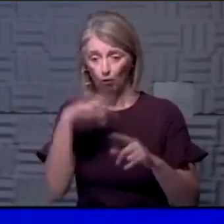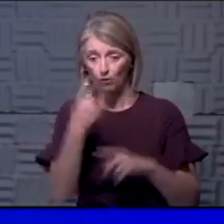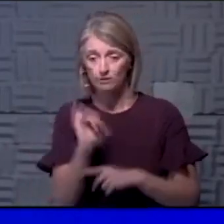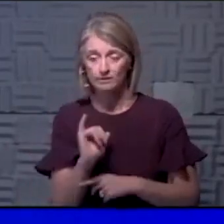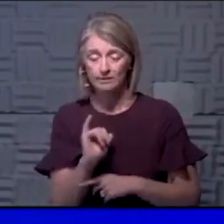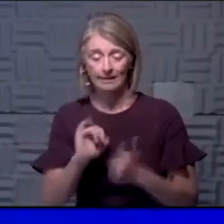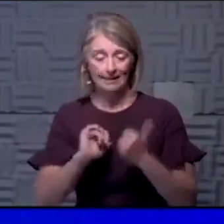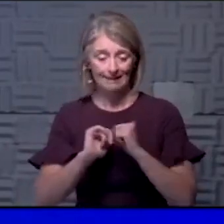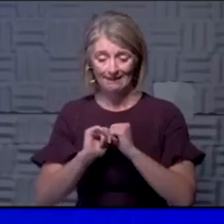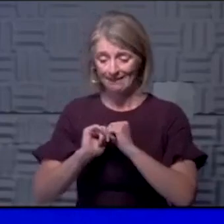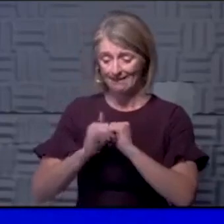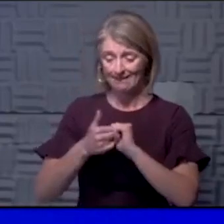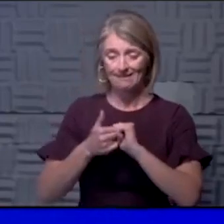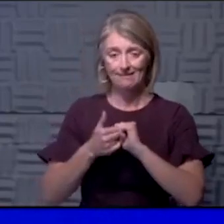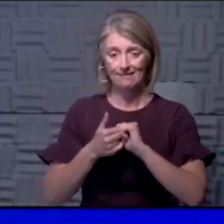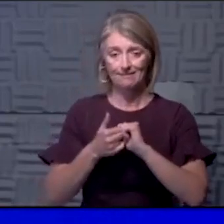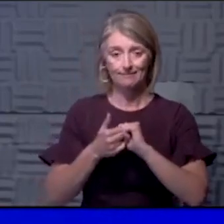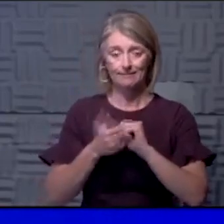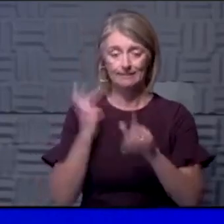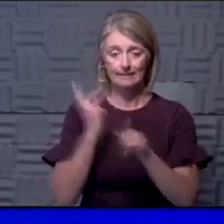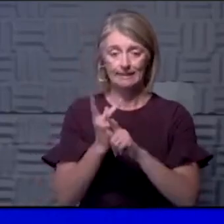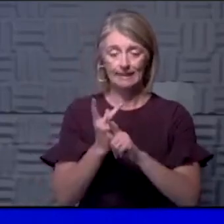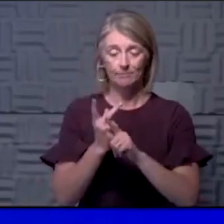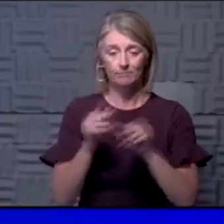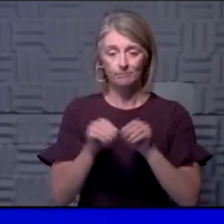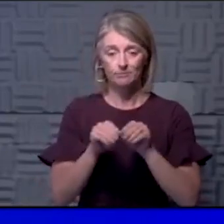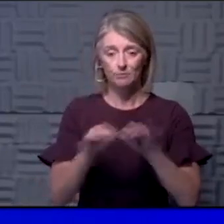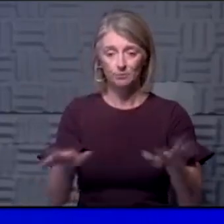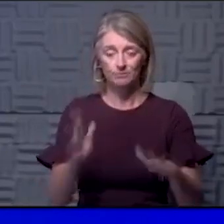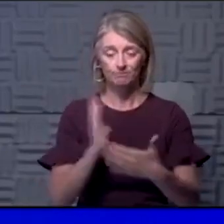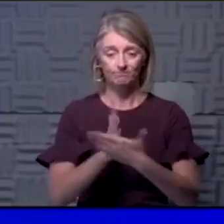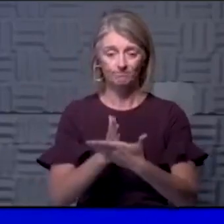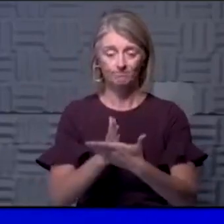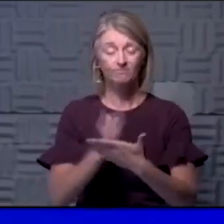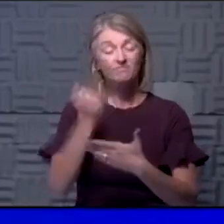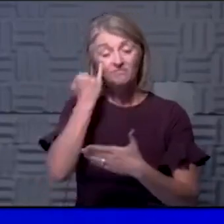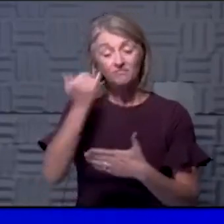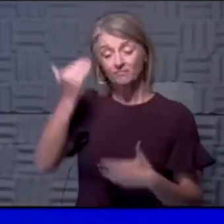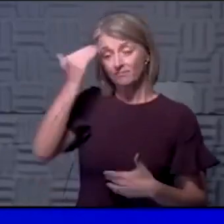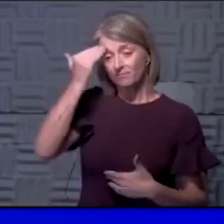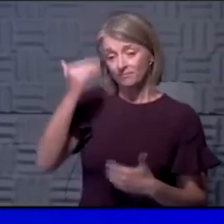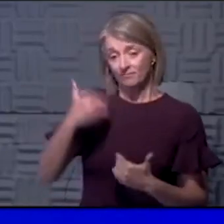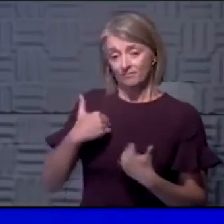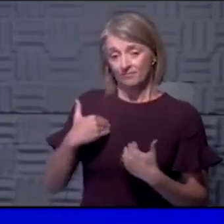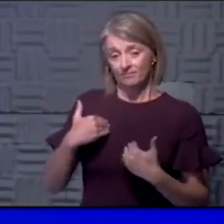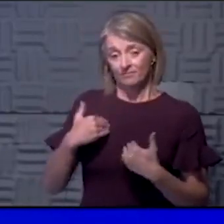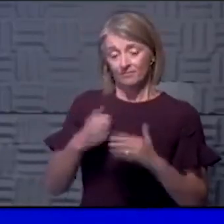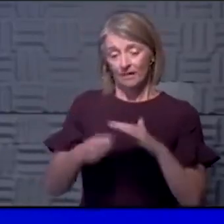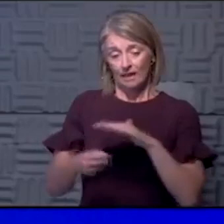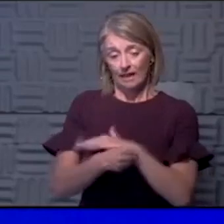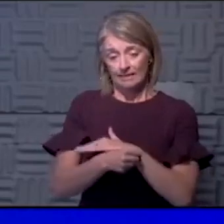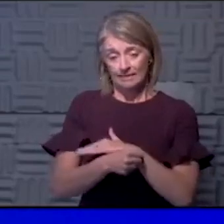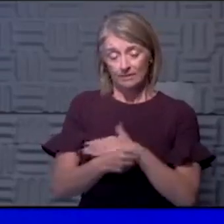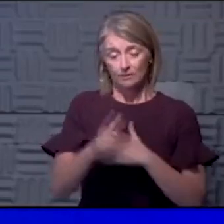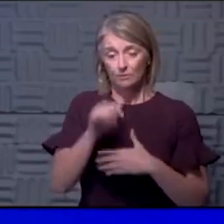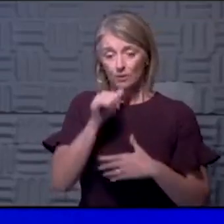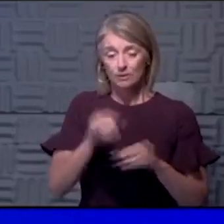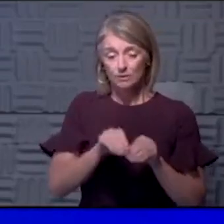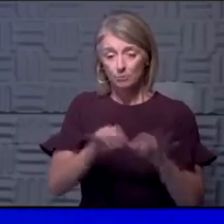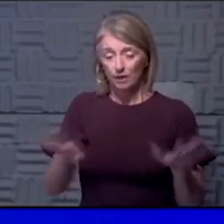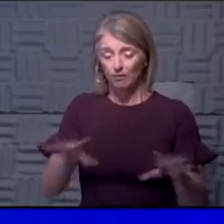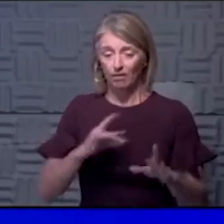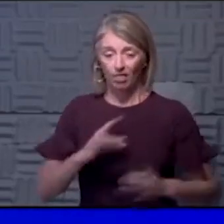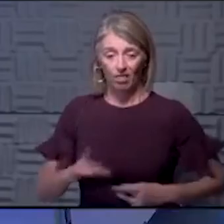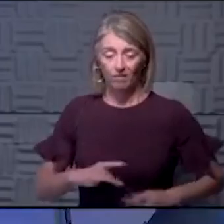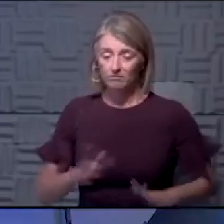and also the way to keep it from spreading more. Because if you know you have it, you are going to be isolating, you are not going to be around spreading it around